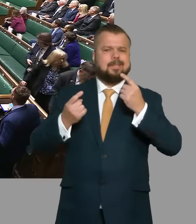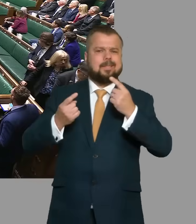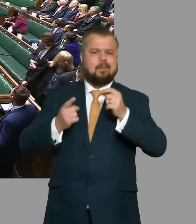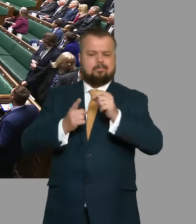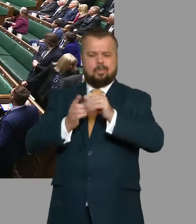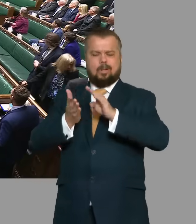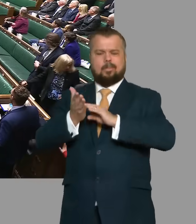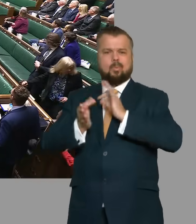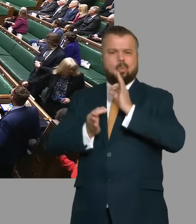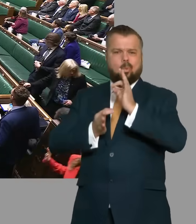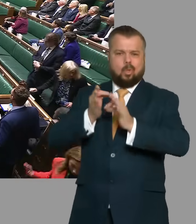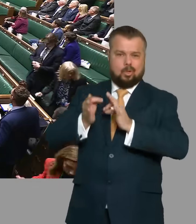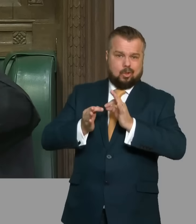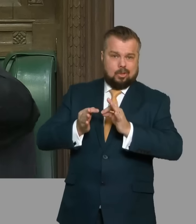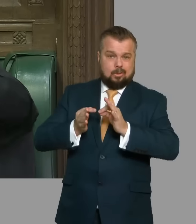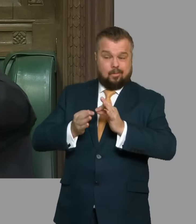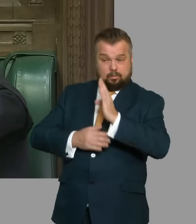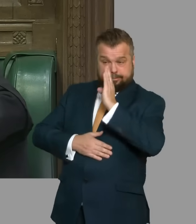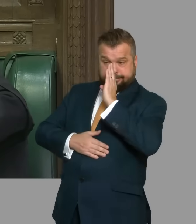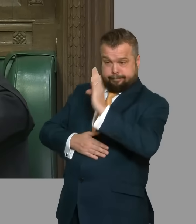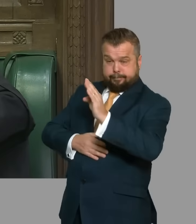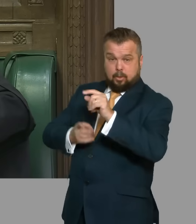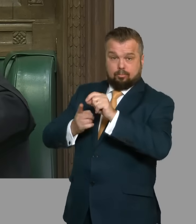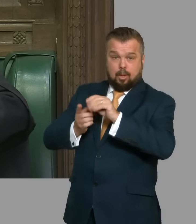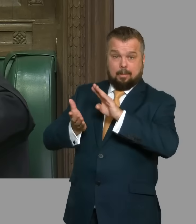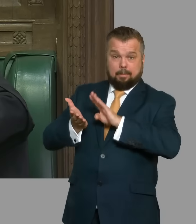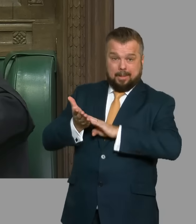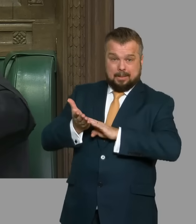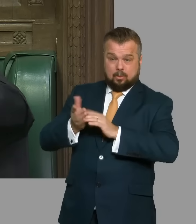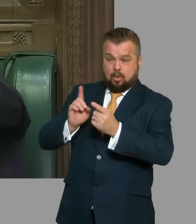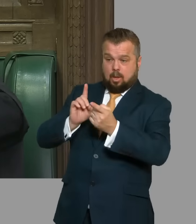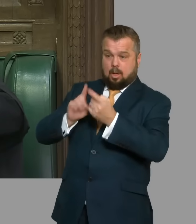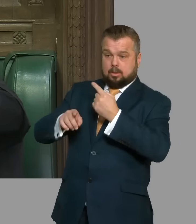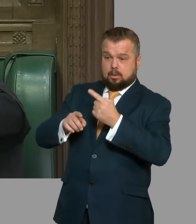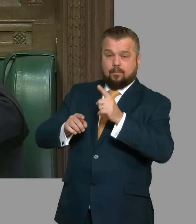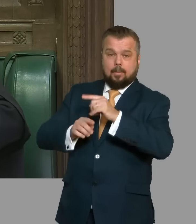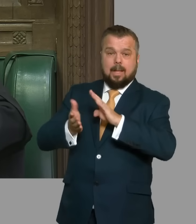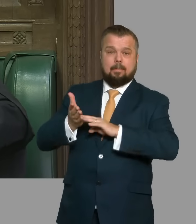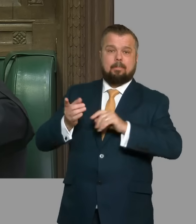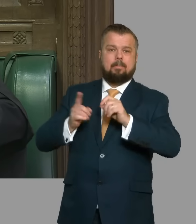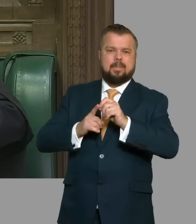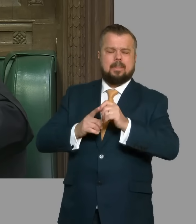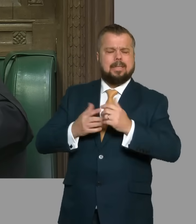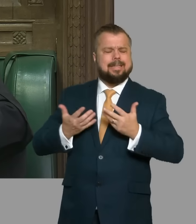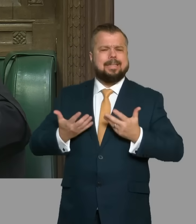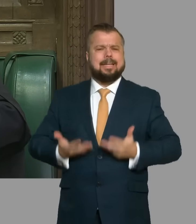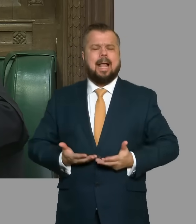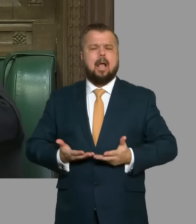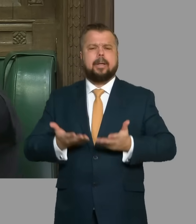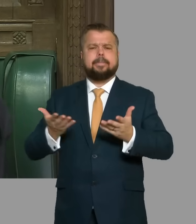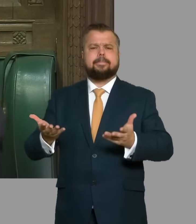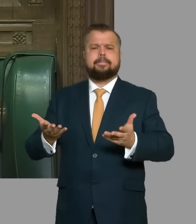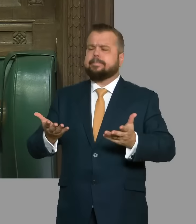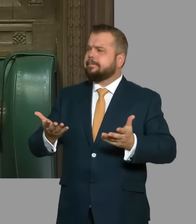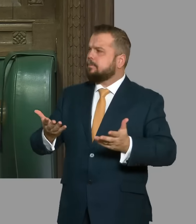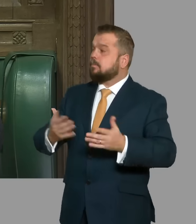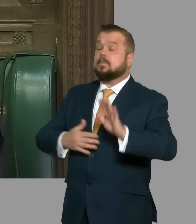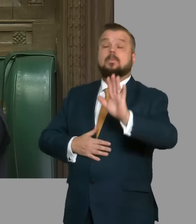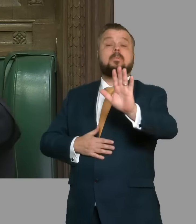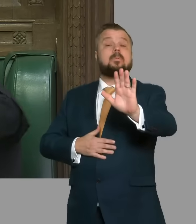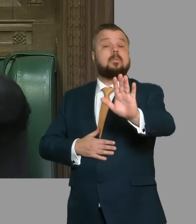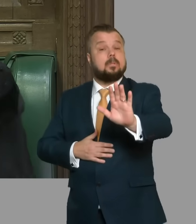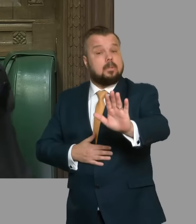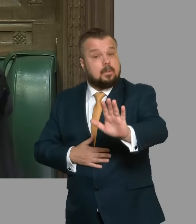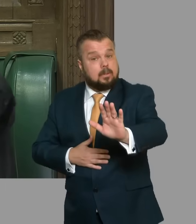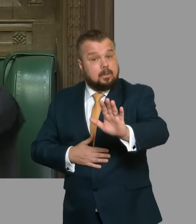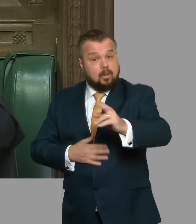Order. I've not got the responsibility for the answers from the Prime Minister. I certainly don't want that responsibility. It is up to the Prime